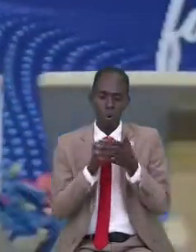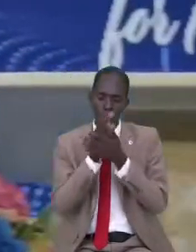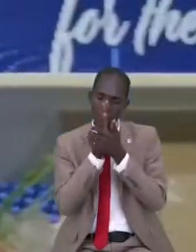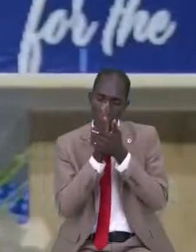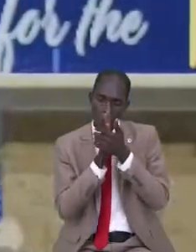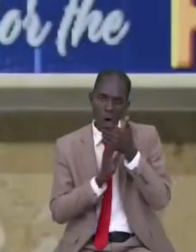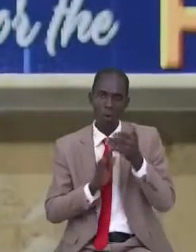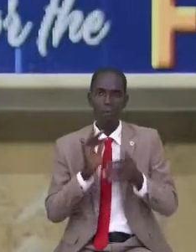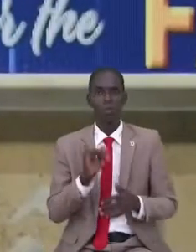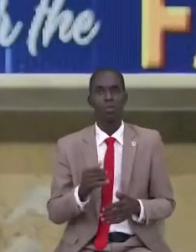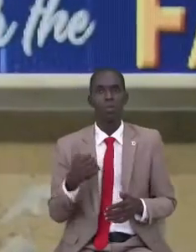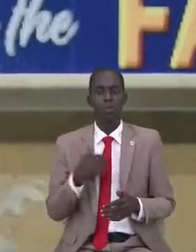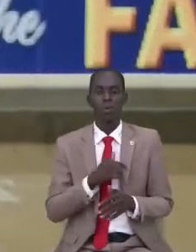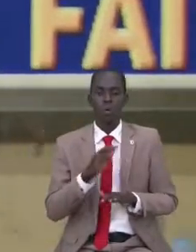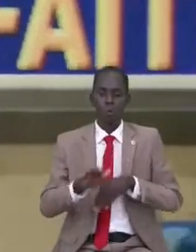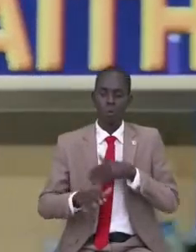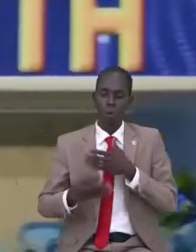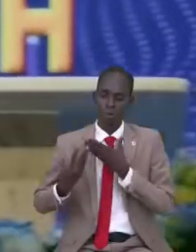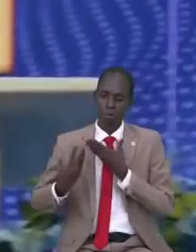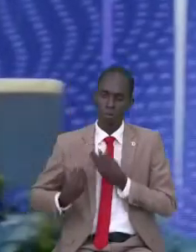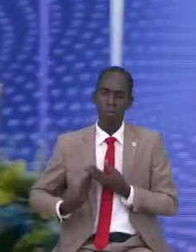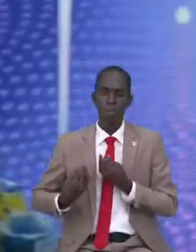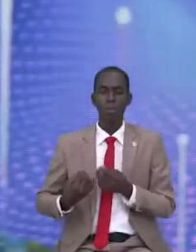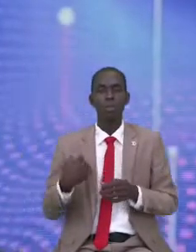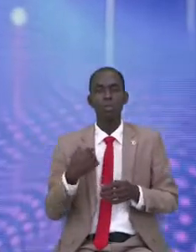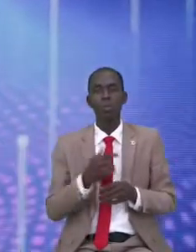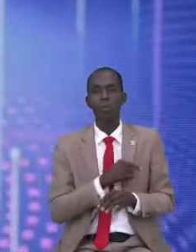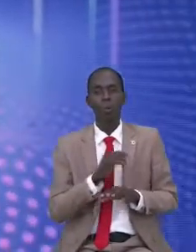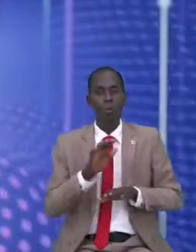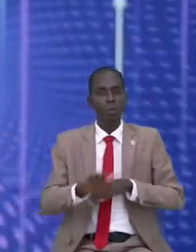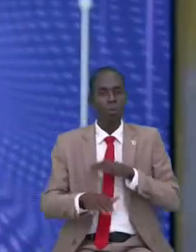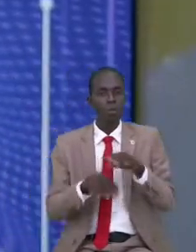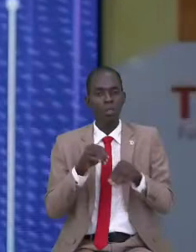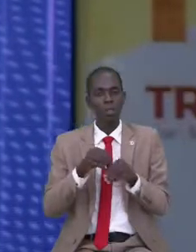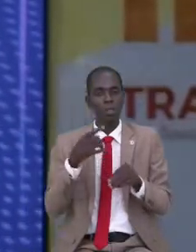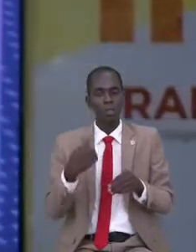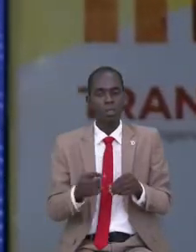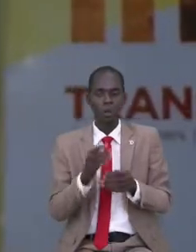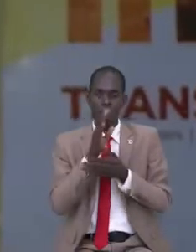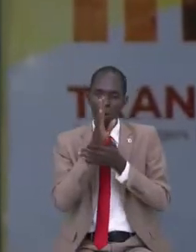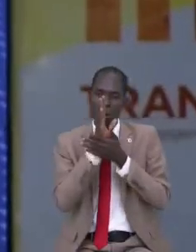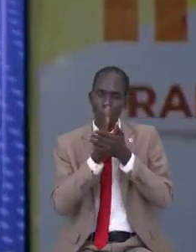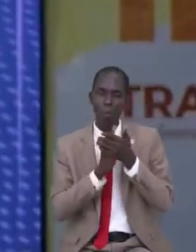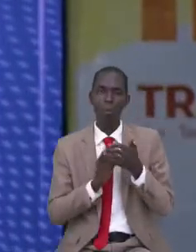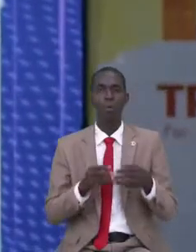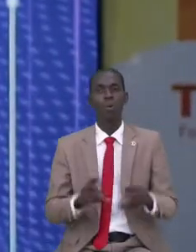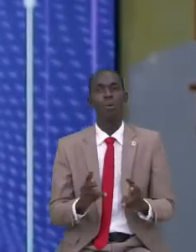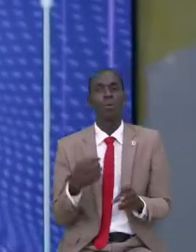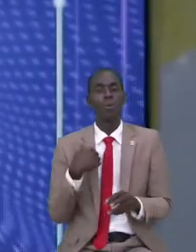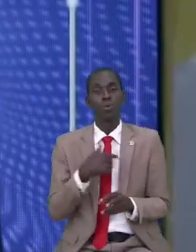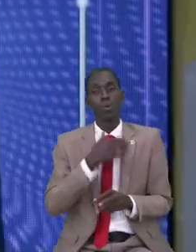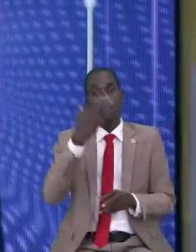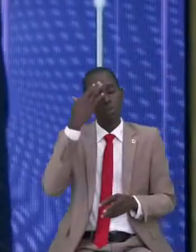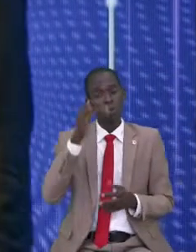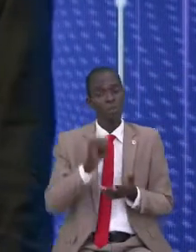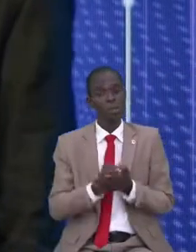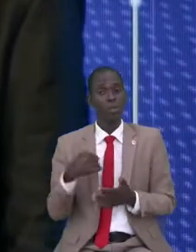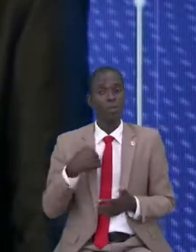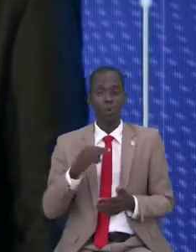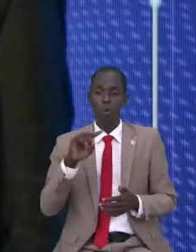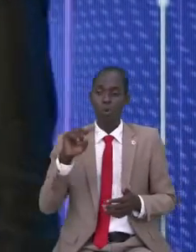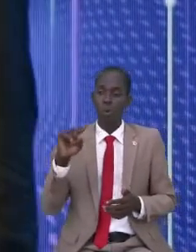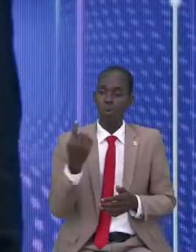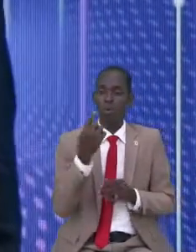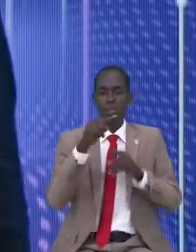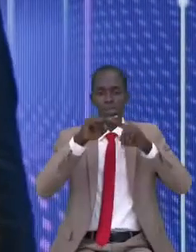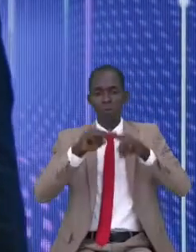walk gently. We'll walk in a lowly manner. We know that we only depend on Christ. Are